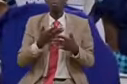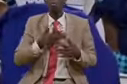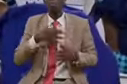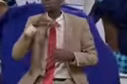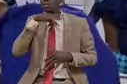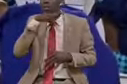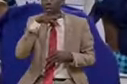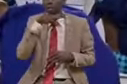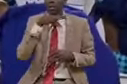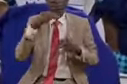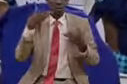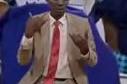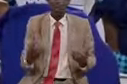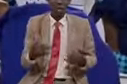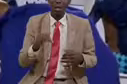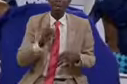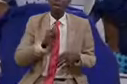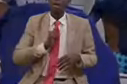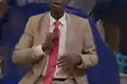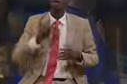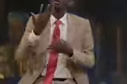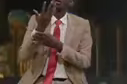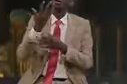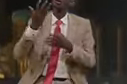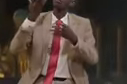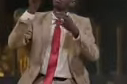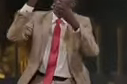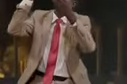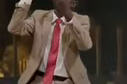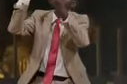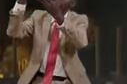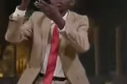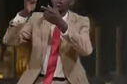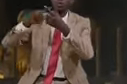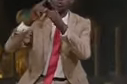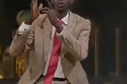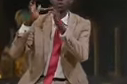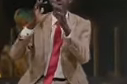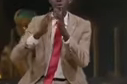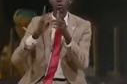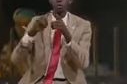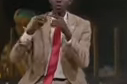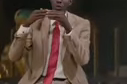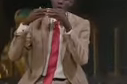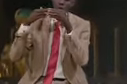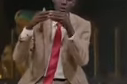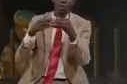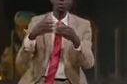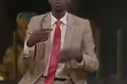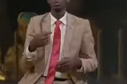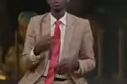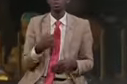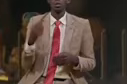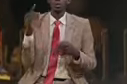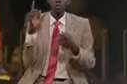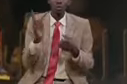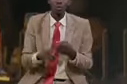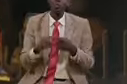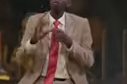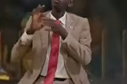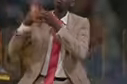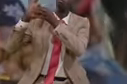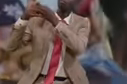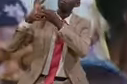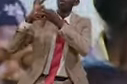my hand in the hand of Jesus to link me up, to reconcile me, and